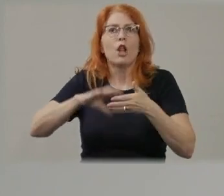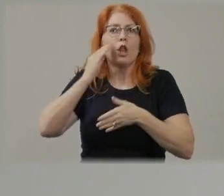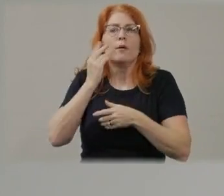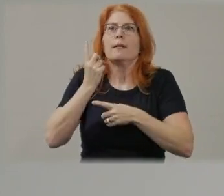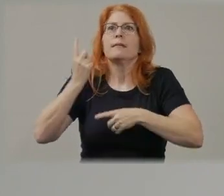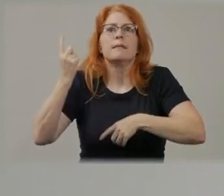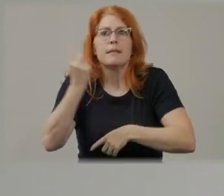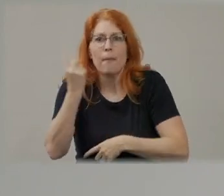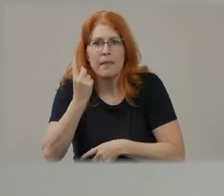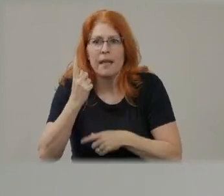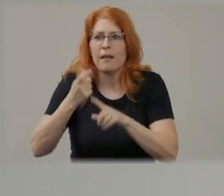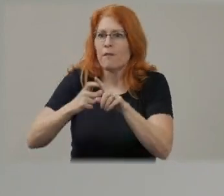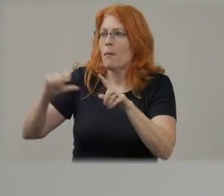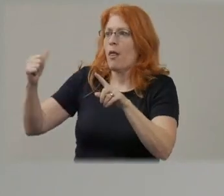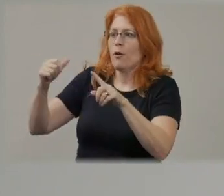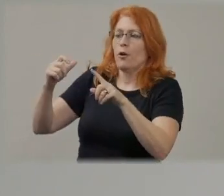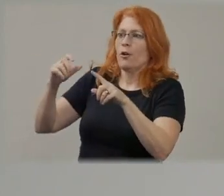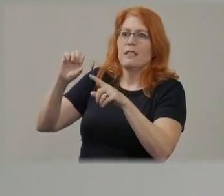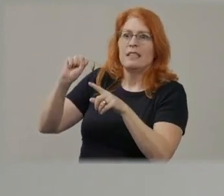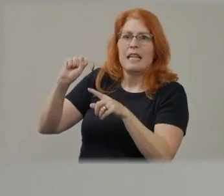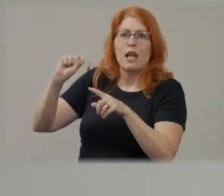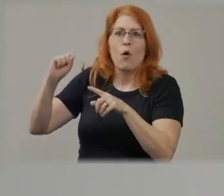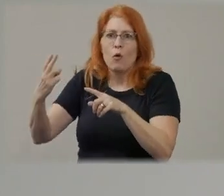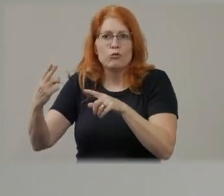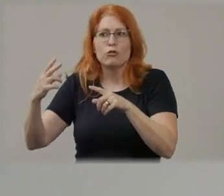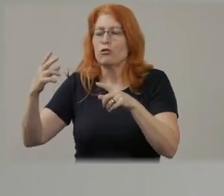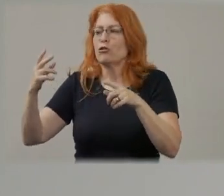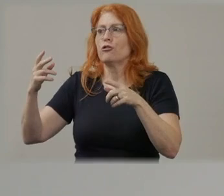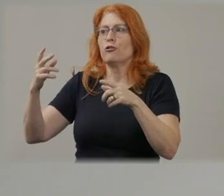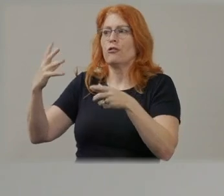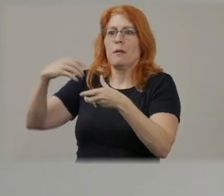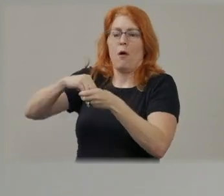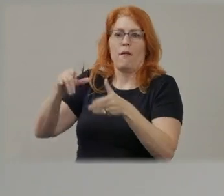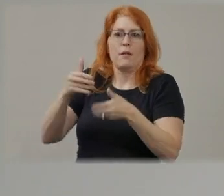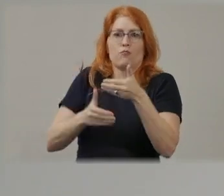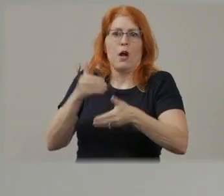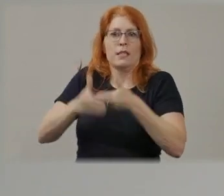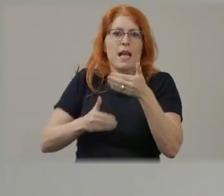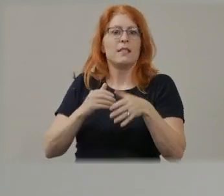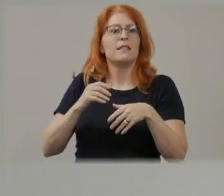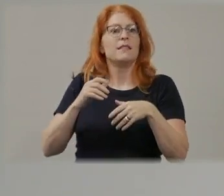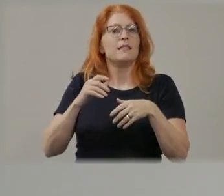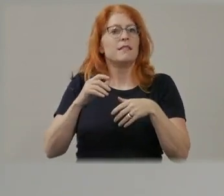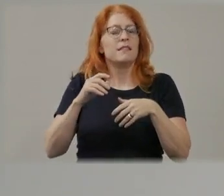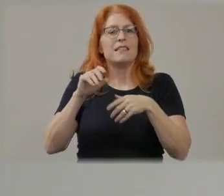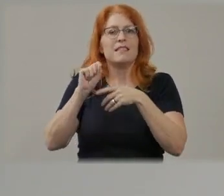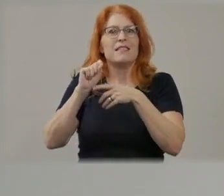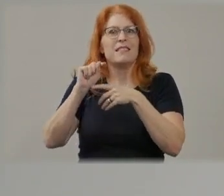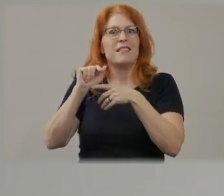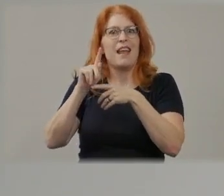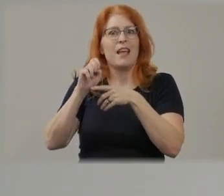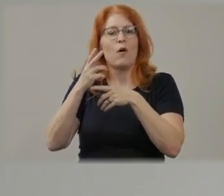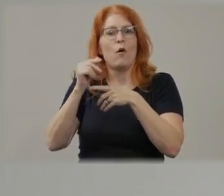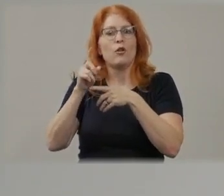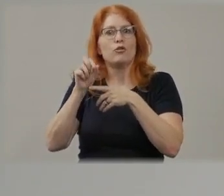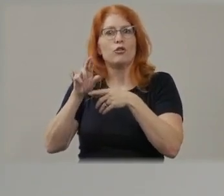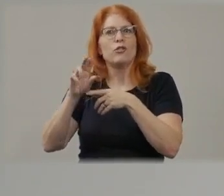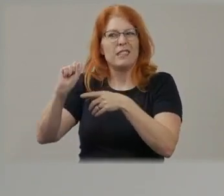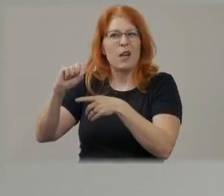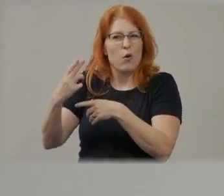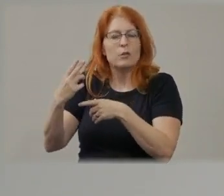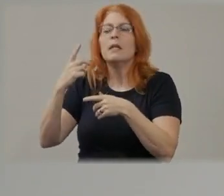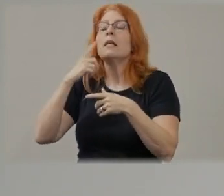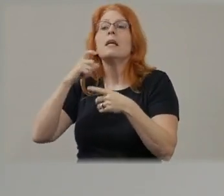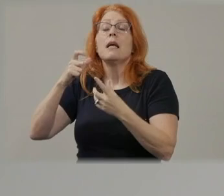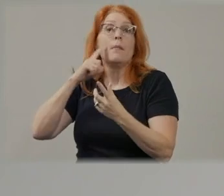something from one other stakeholder that's been a part of this process. And so, as someone said, Rome was not built in one day. And